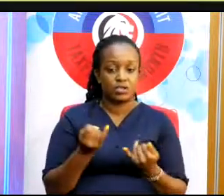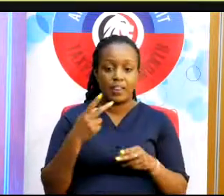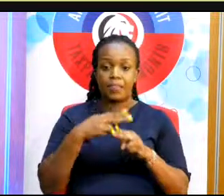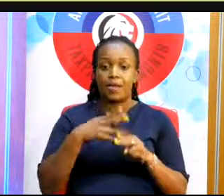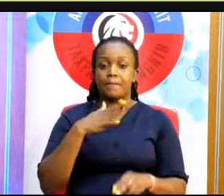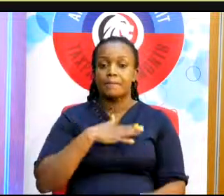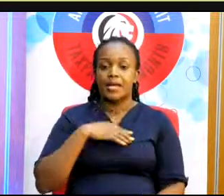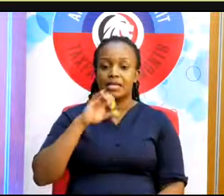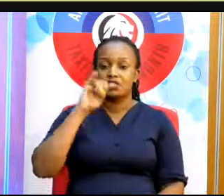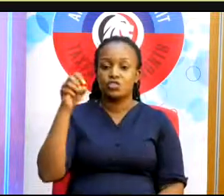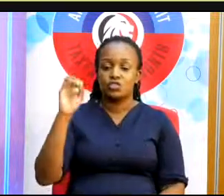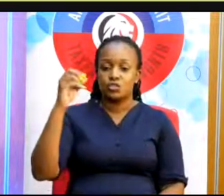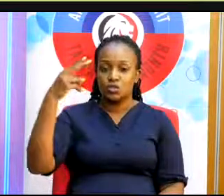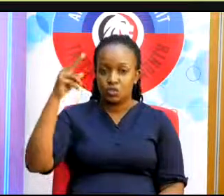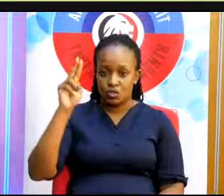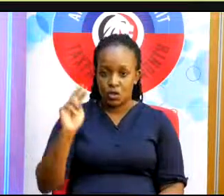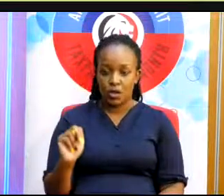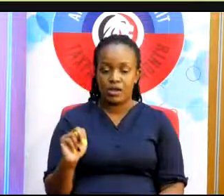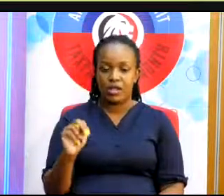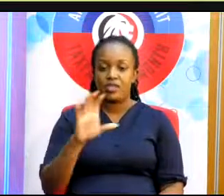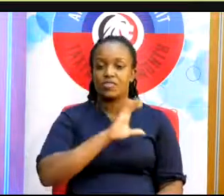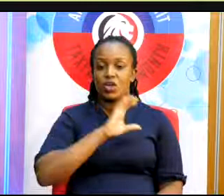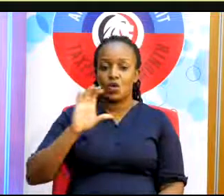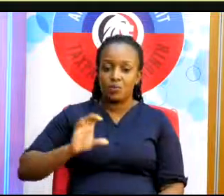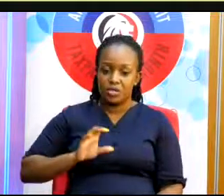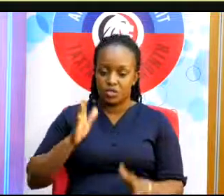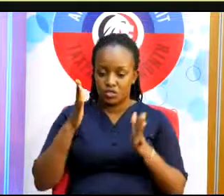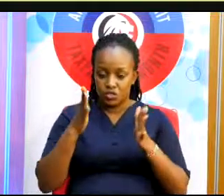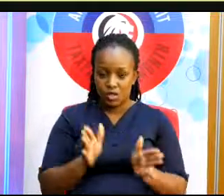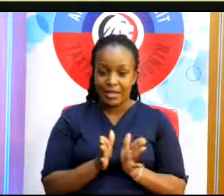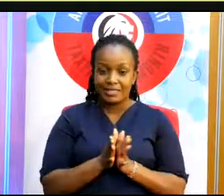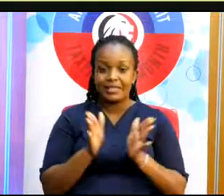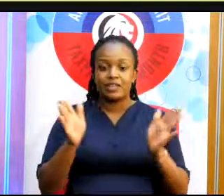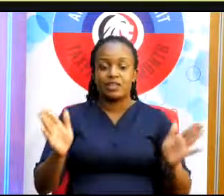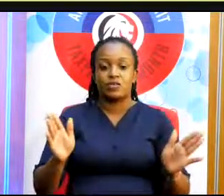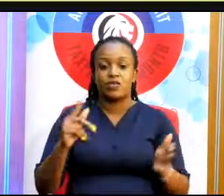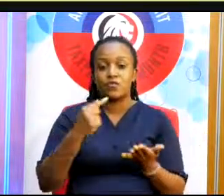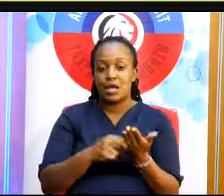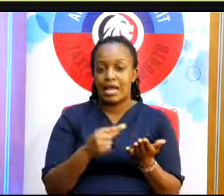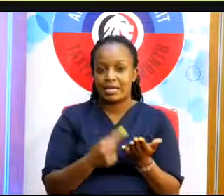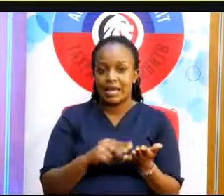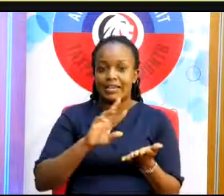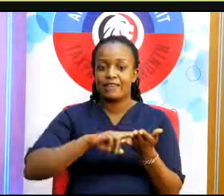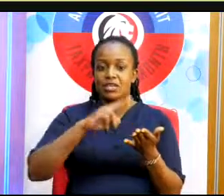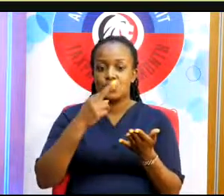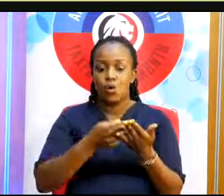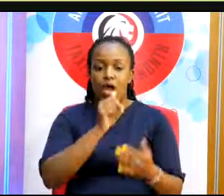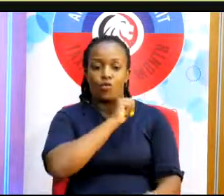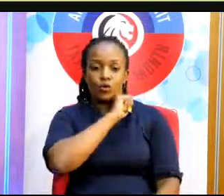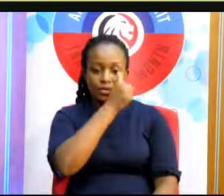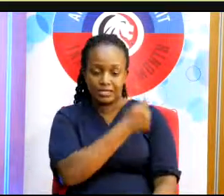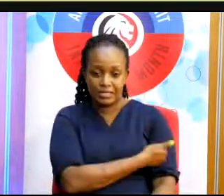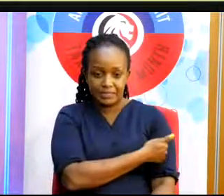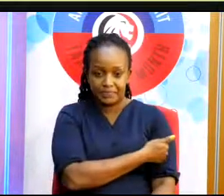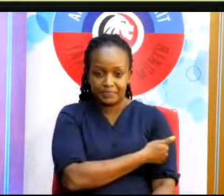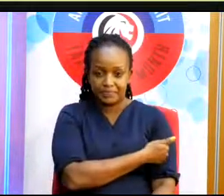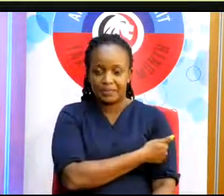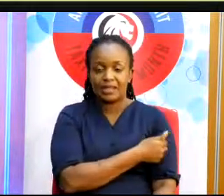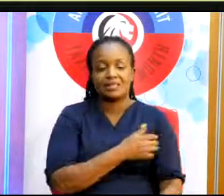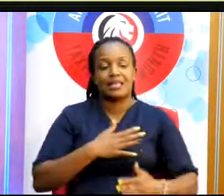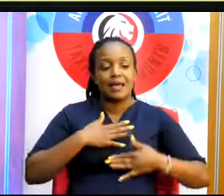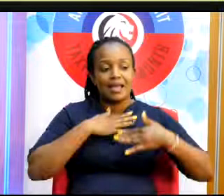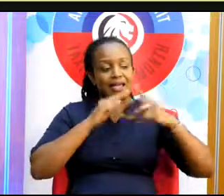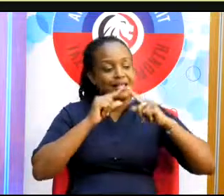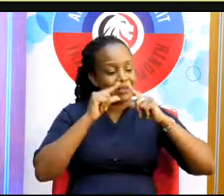John Musinguzzi Rujochi, the Commissioner General of Uganda Revenue Authority. It is a great pleasure for